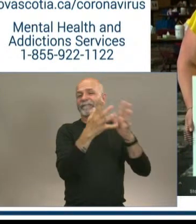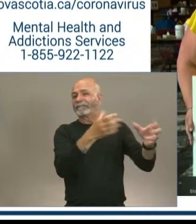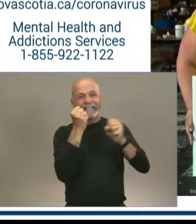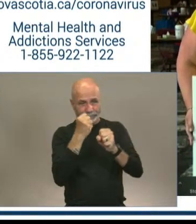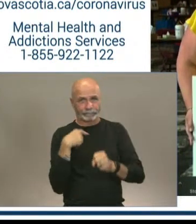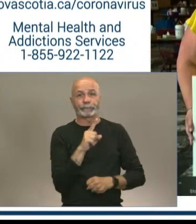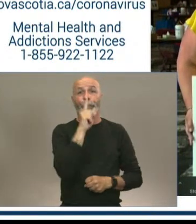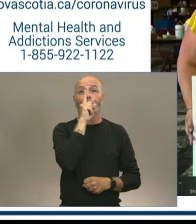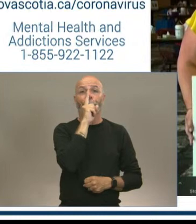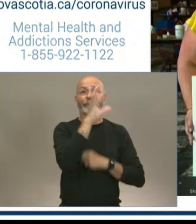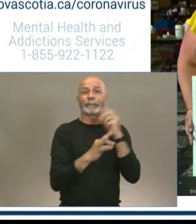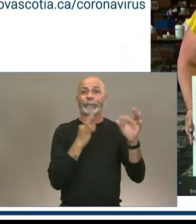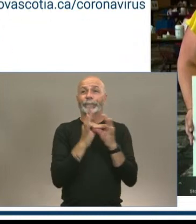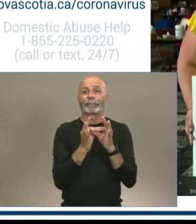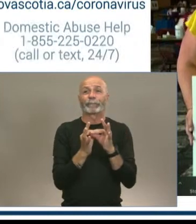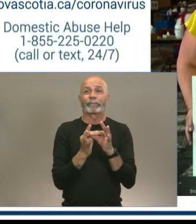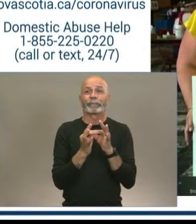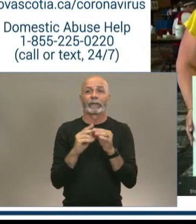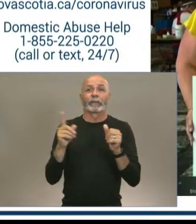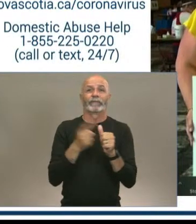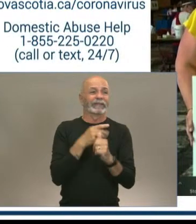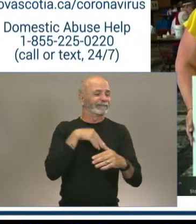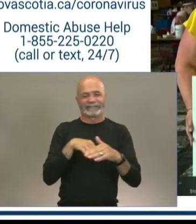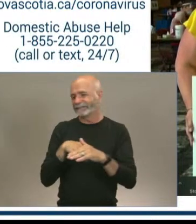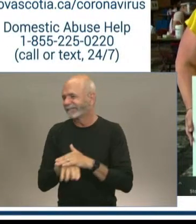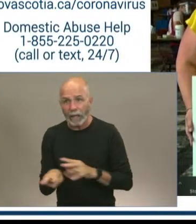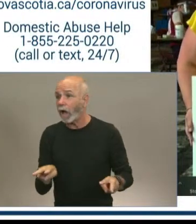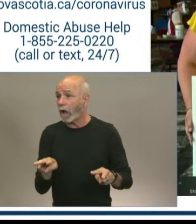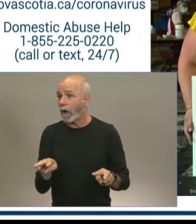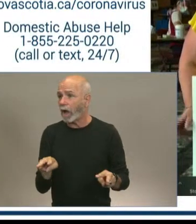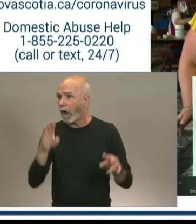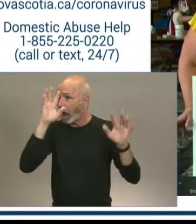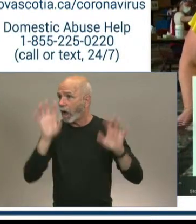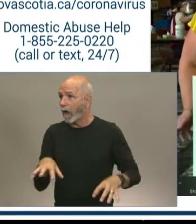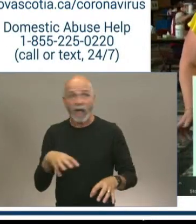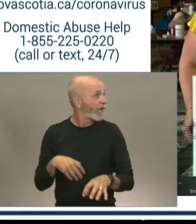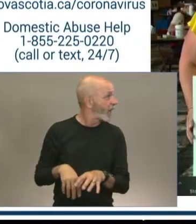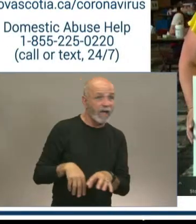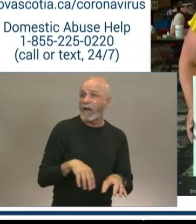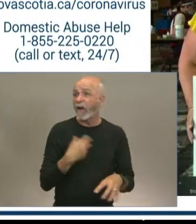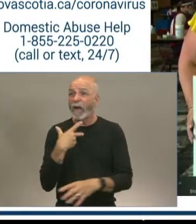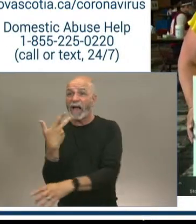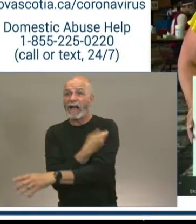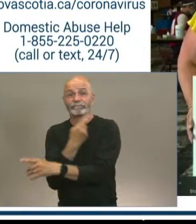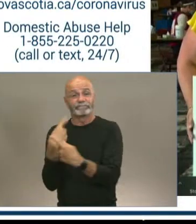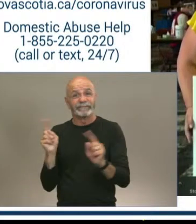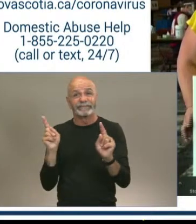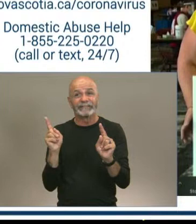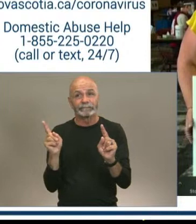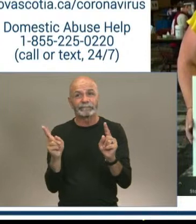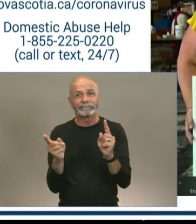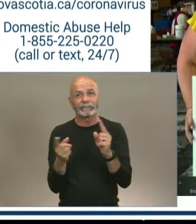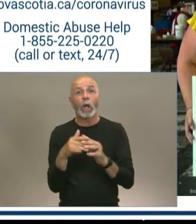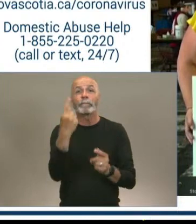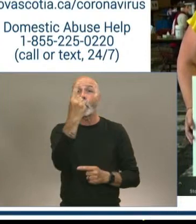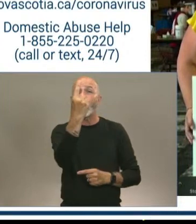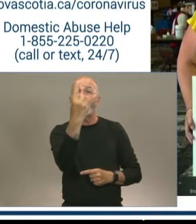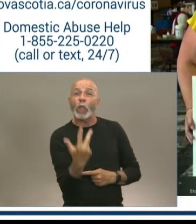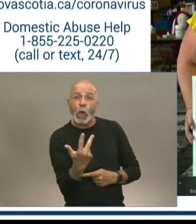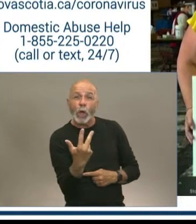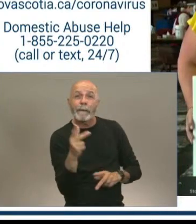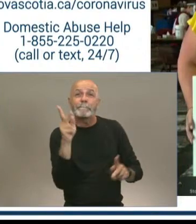their first time getting a COVID vaccine, so it's been quite successful. About a third of the people that are coming into the clinic are getting a